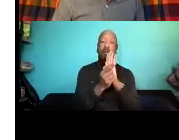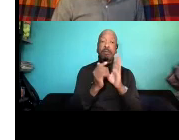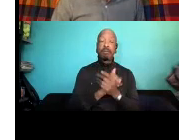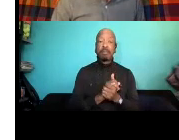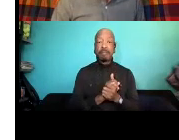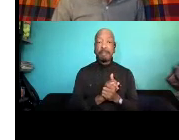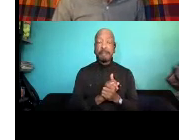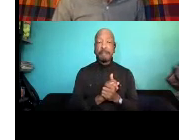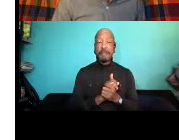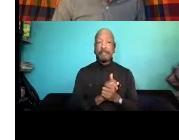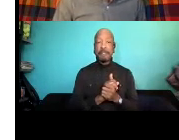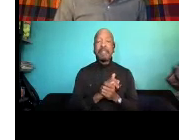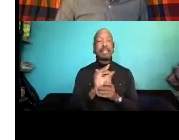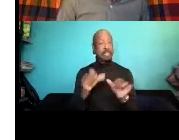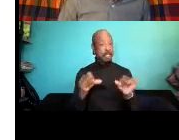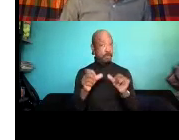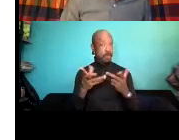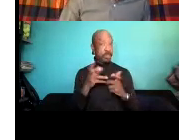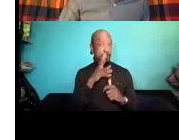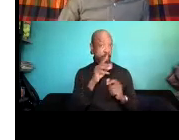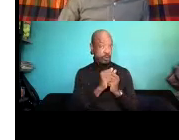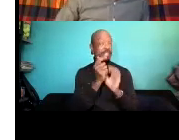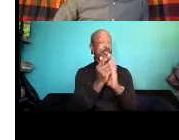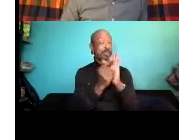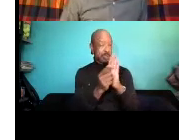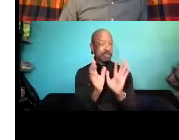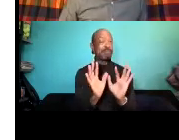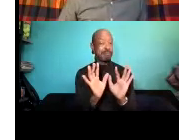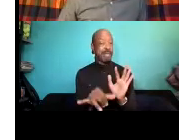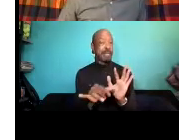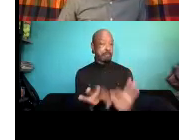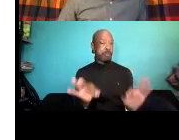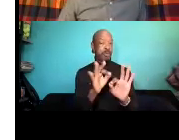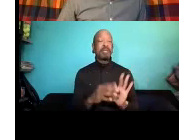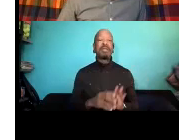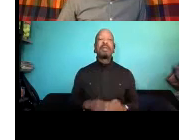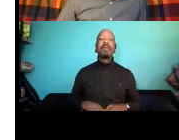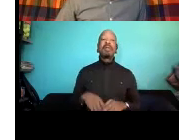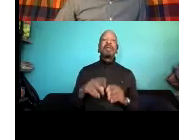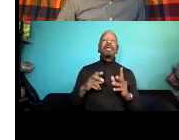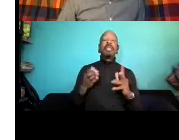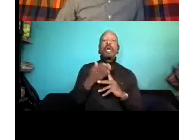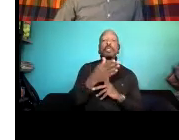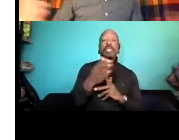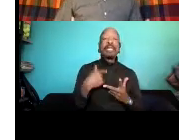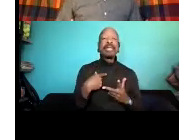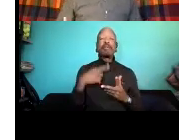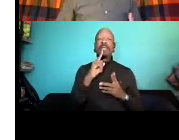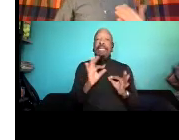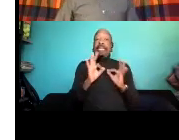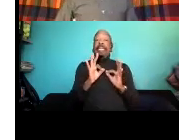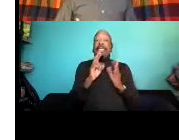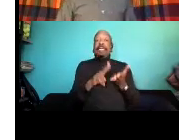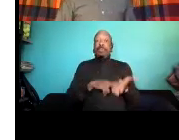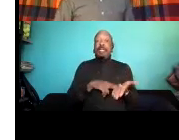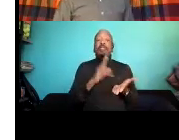is an area that you want to talk to an attorney. When you're negotiating key contracts, when you're bringing in new partnerships